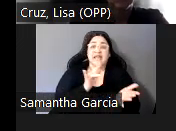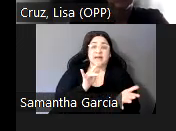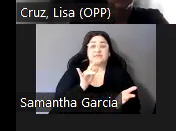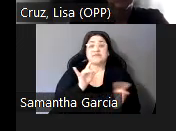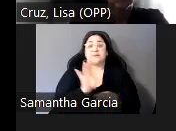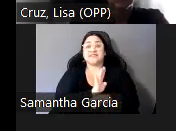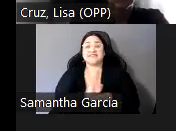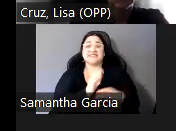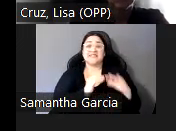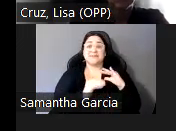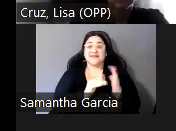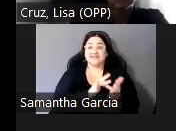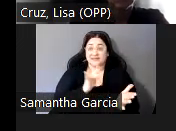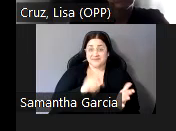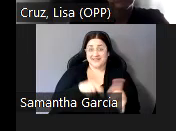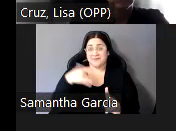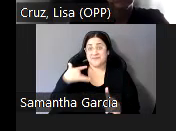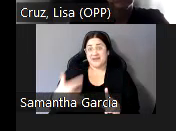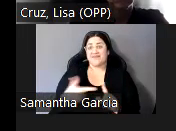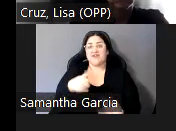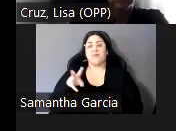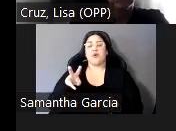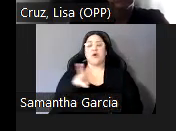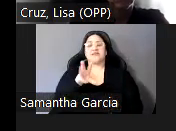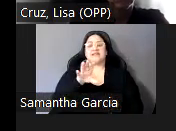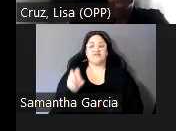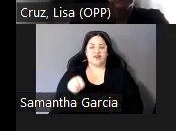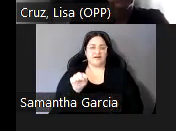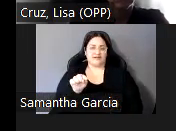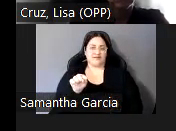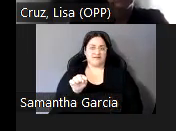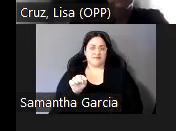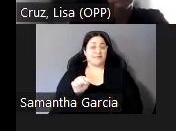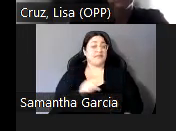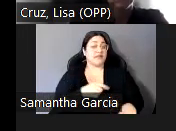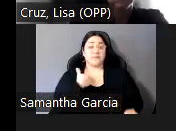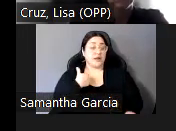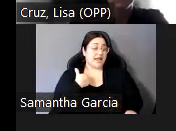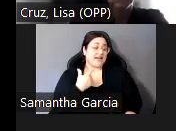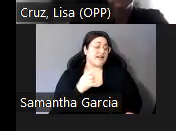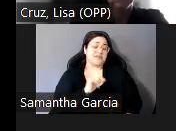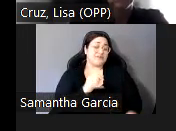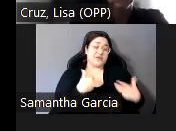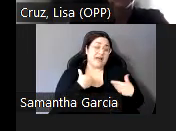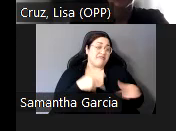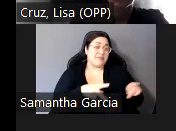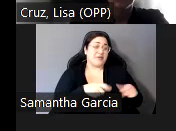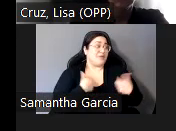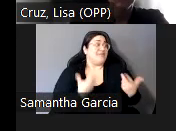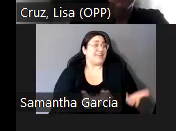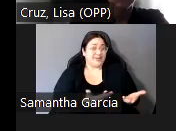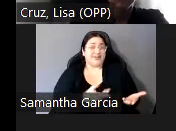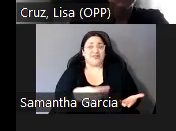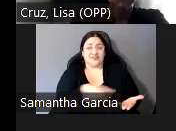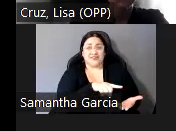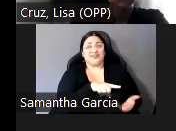globalized. Let's face it, Canada has our own fair share of scammers within every province that are targeting people elsewhere